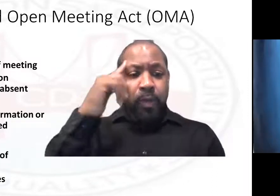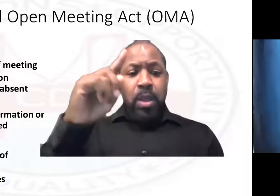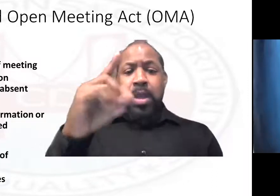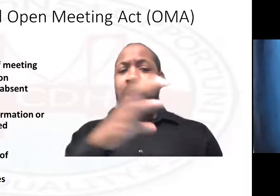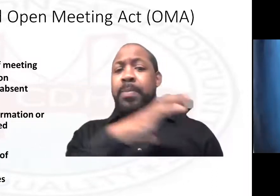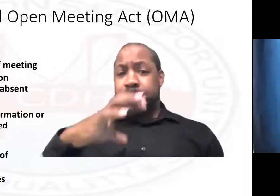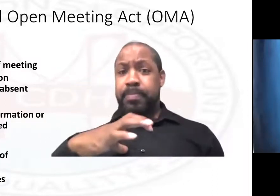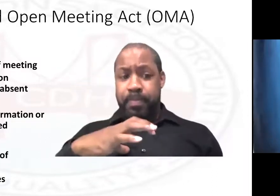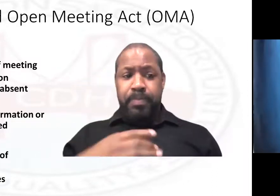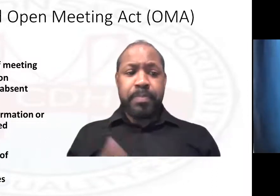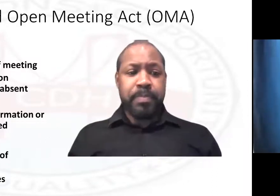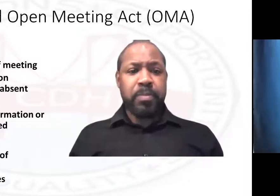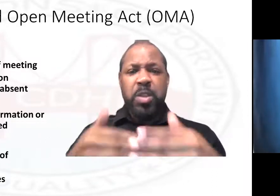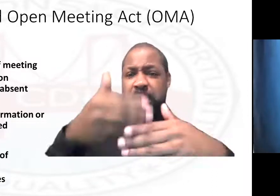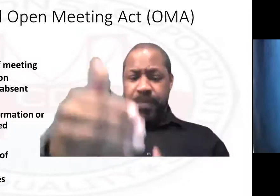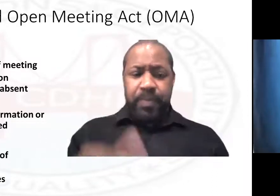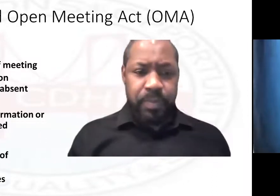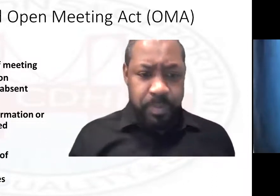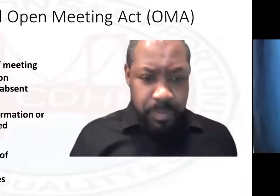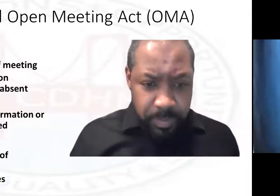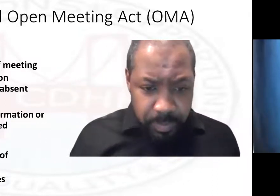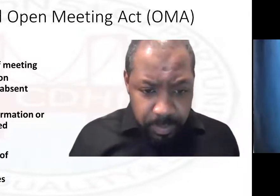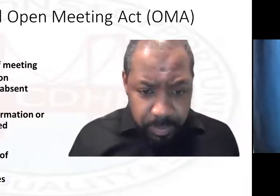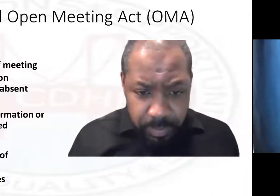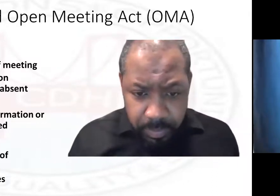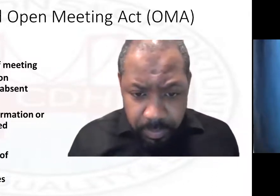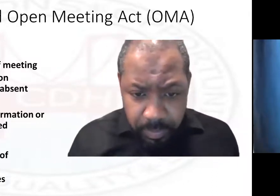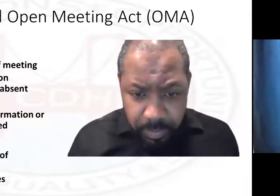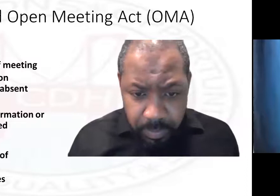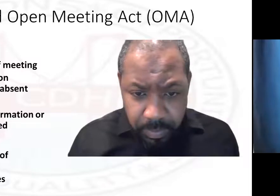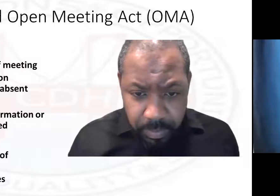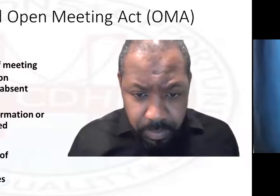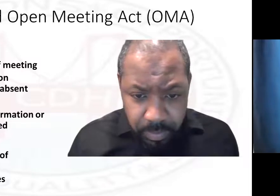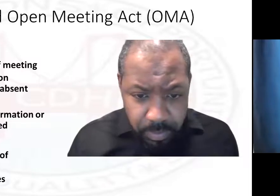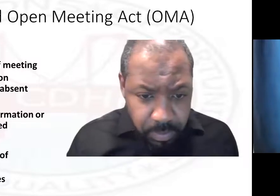So also for a majority, there has to be a majority for the committees.